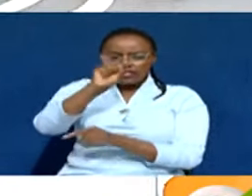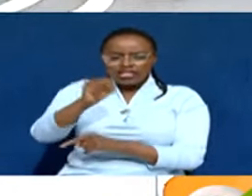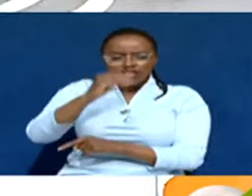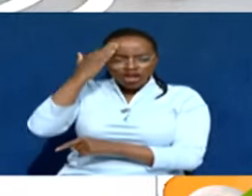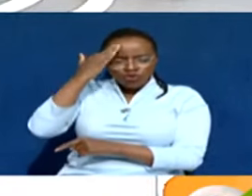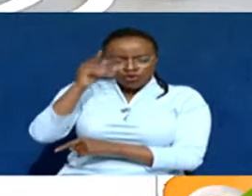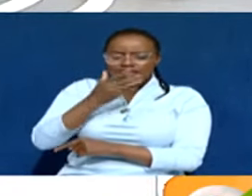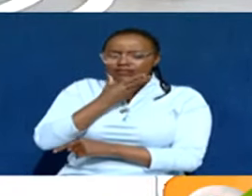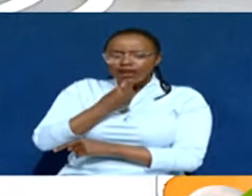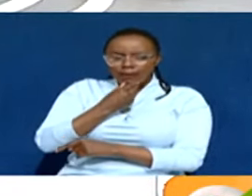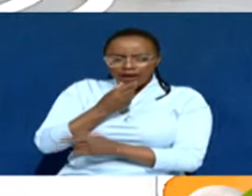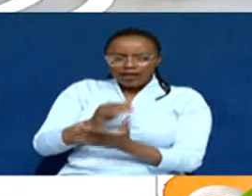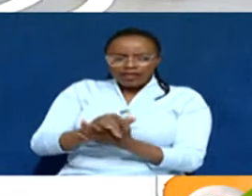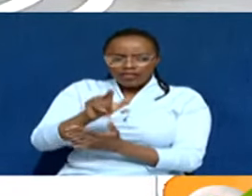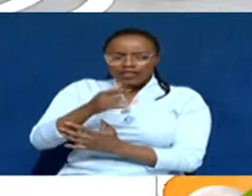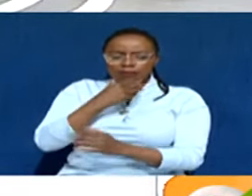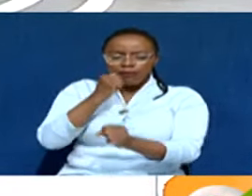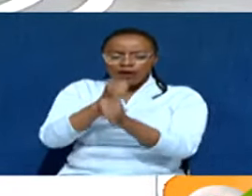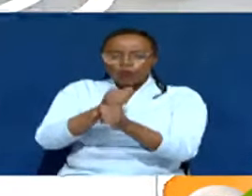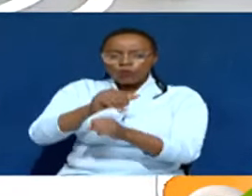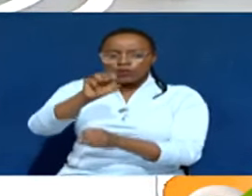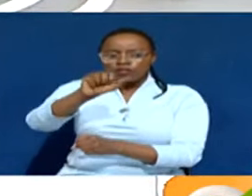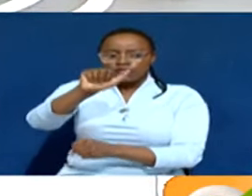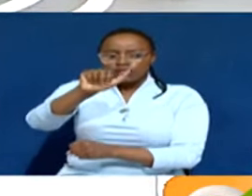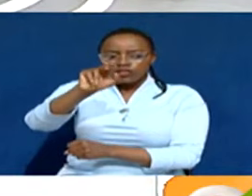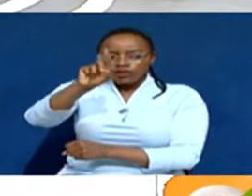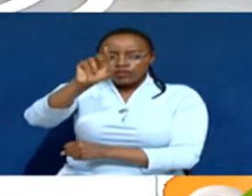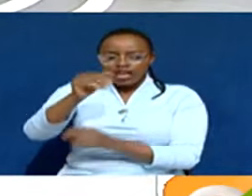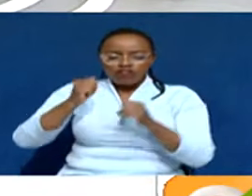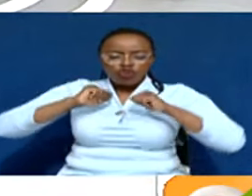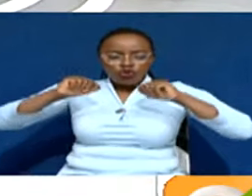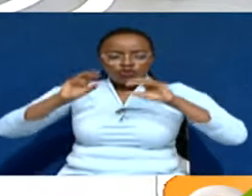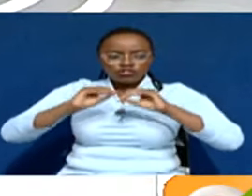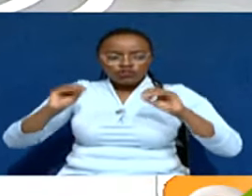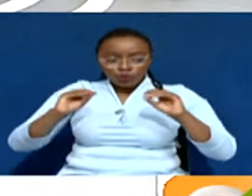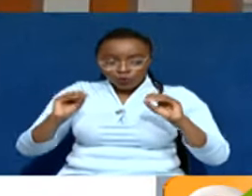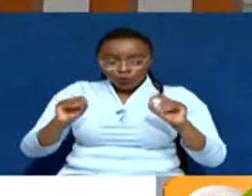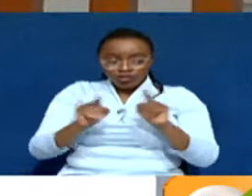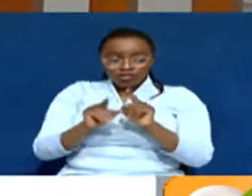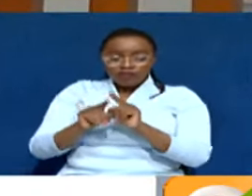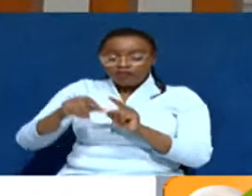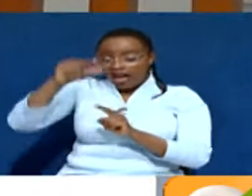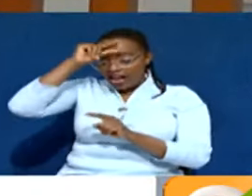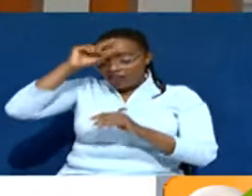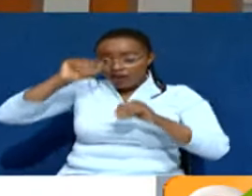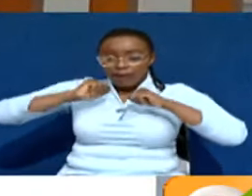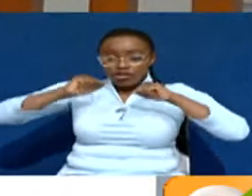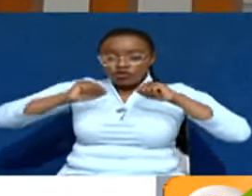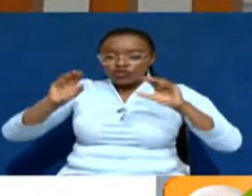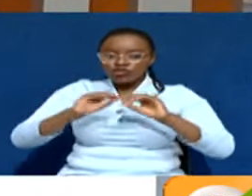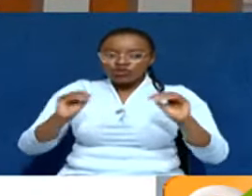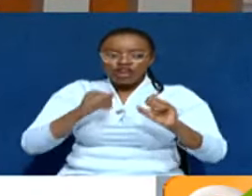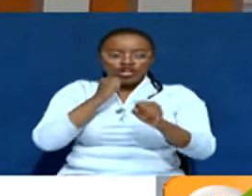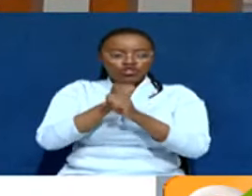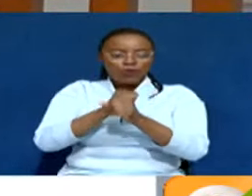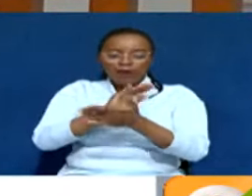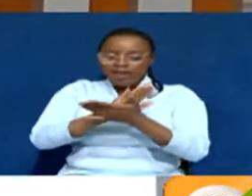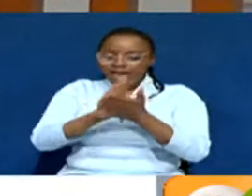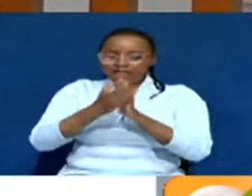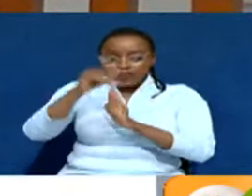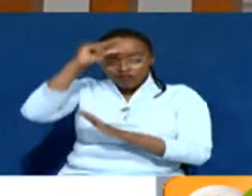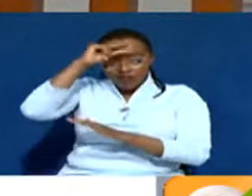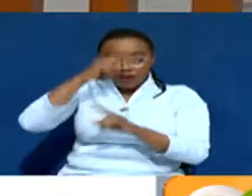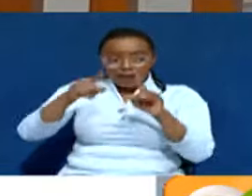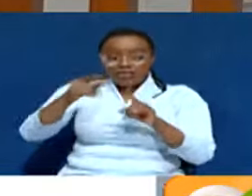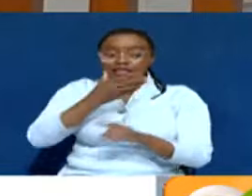him. This guy is working in Saudi. He's not an official, he's not a government official, hakuna job anafanya government,